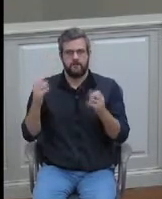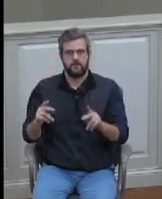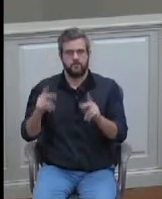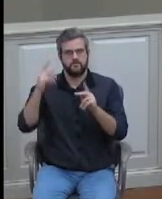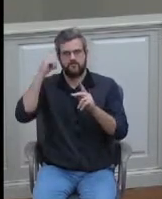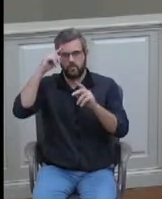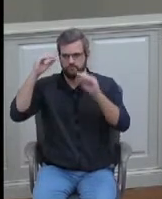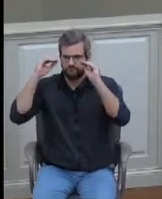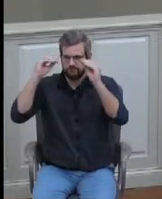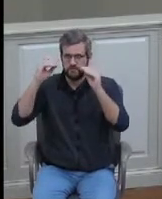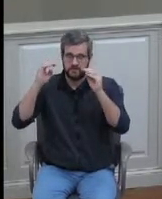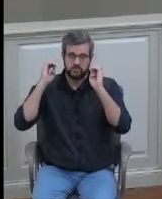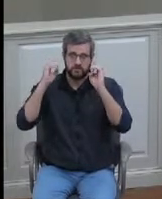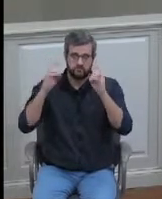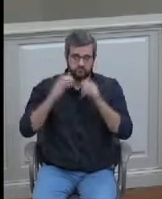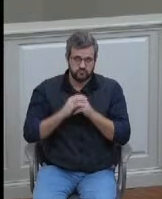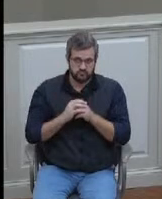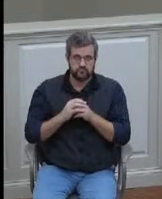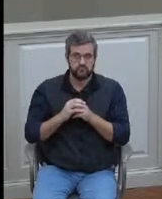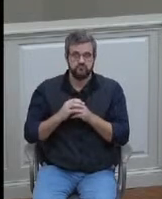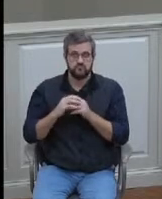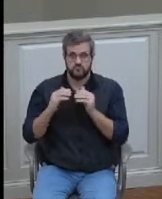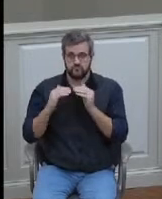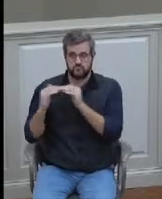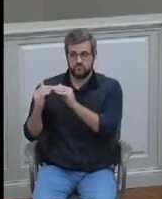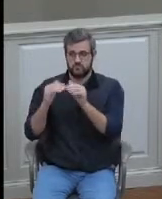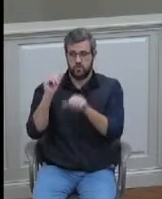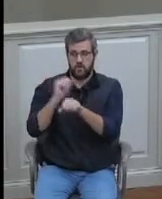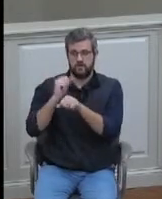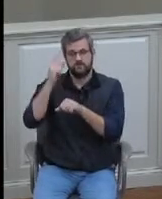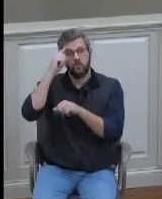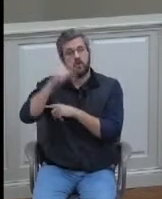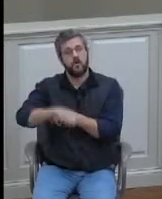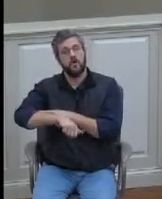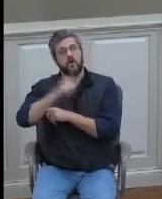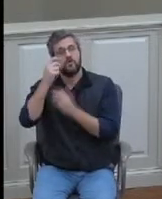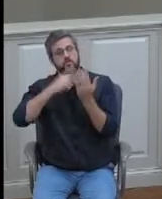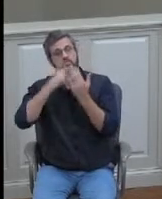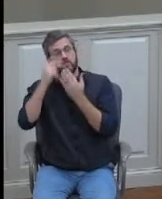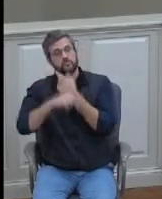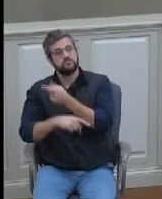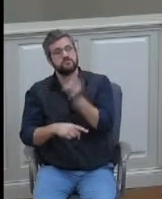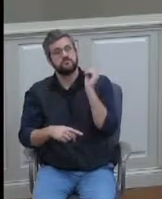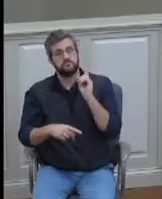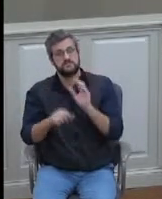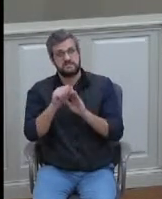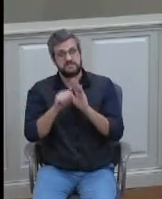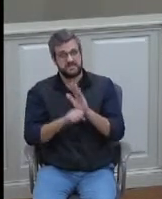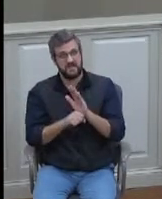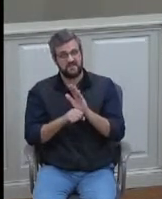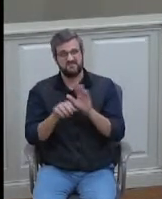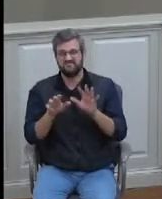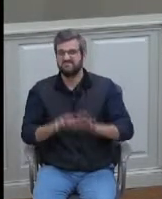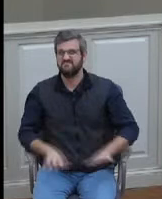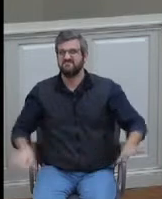opportunities, and colleagues throughout other Main Street programs throughout not only the state, but the nation.